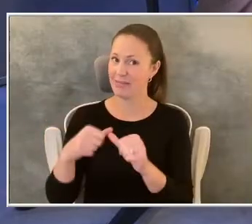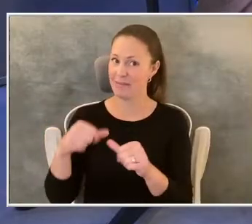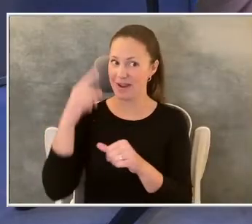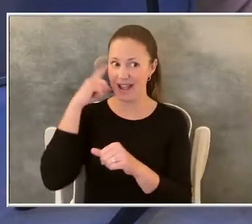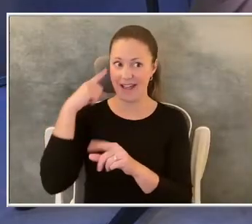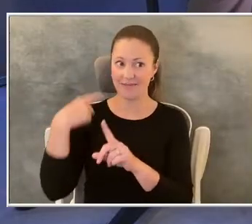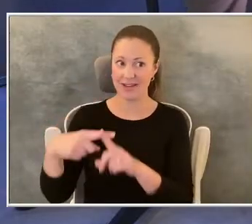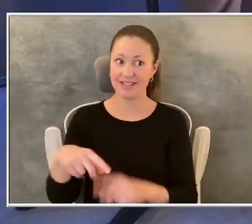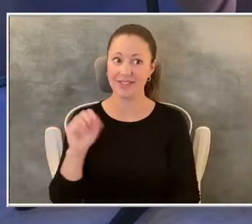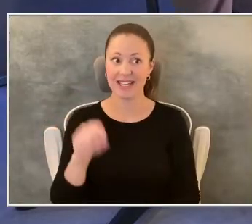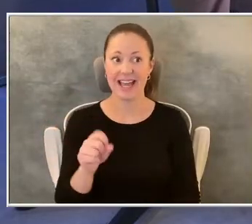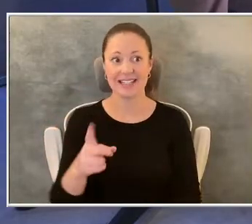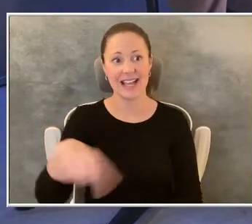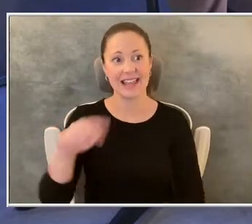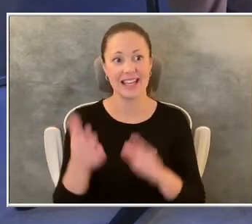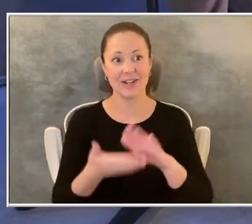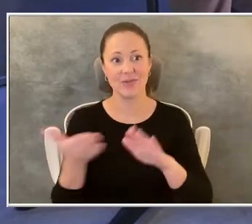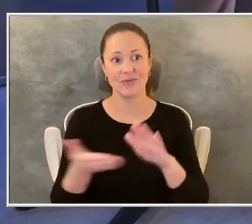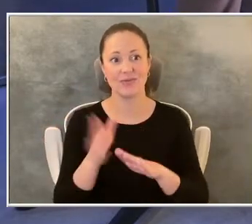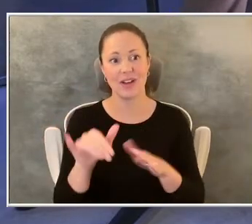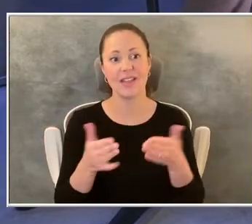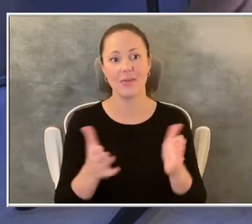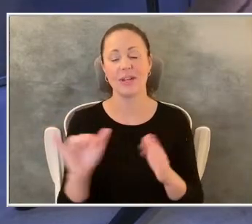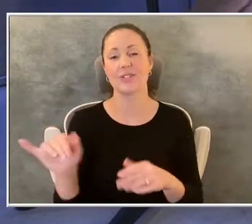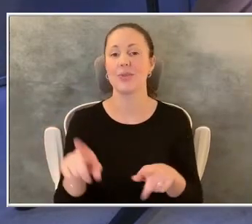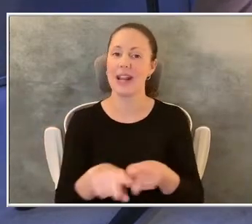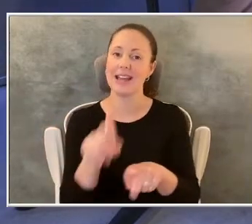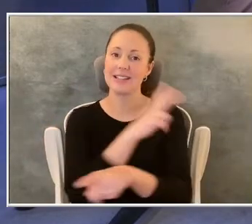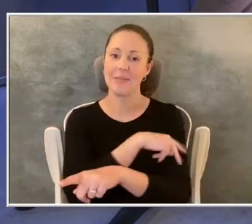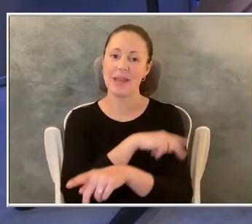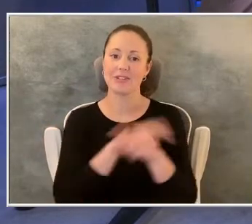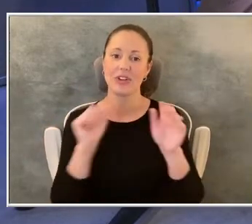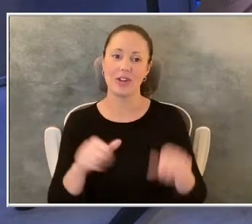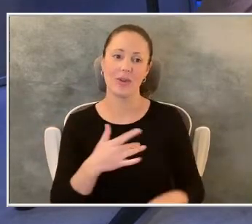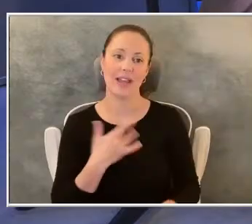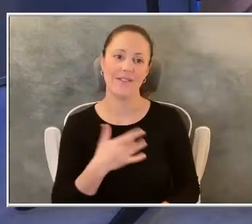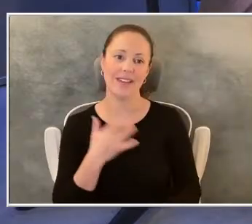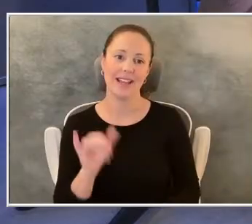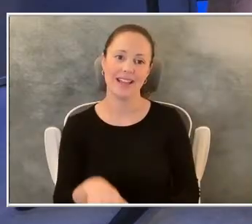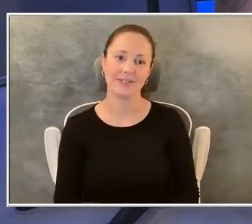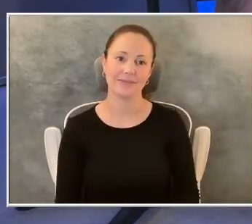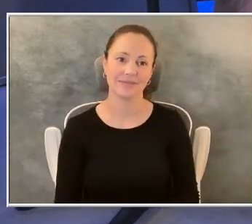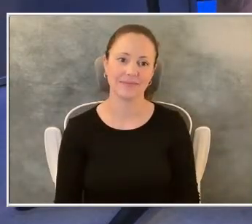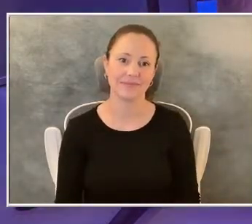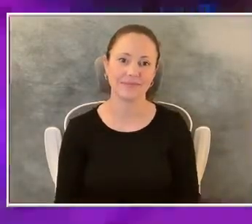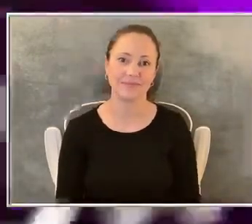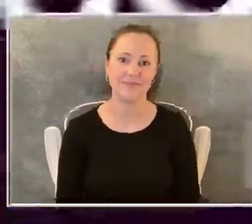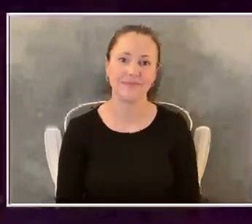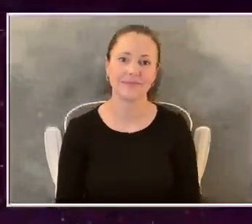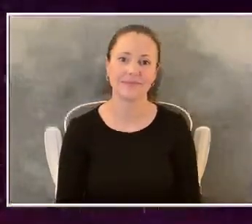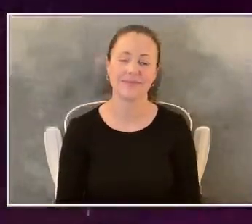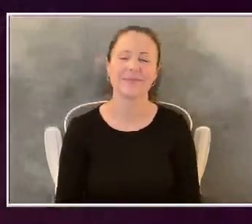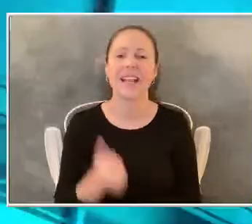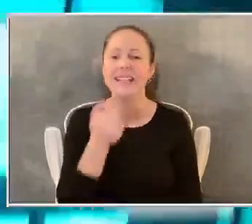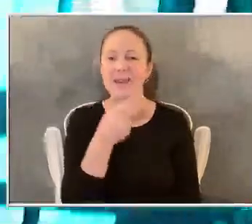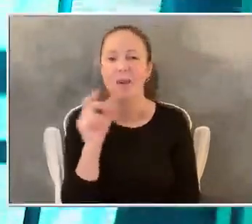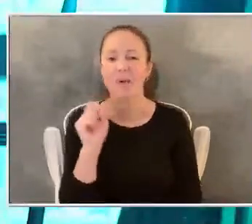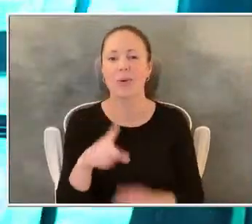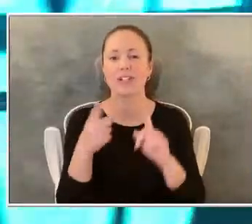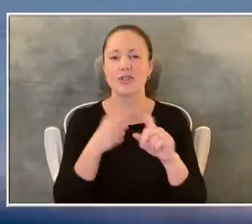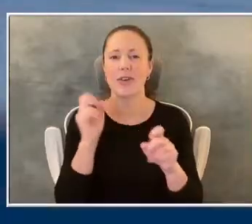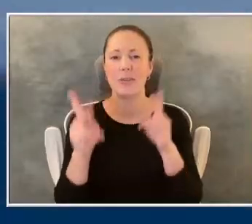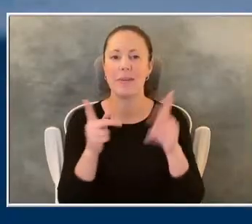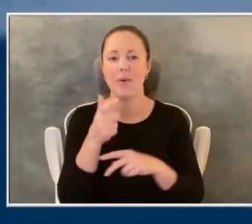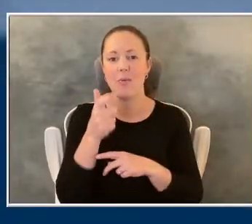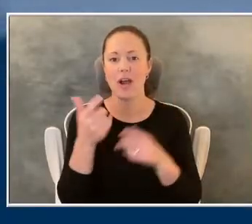way, and you, as a patient, you can feel it. You can feel it. Yeah. Well, let's get to a couple questions from our viewers this morning,